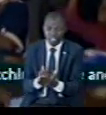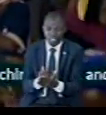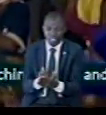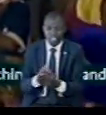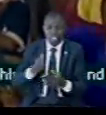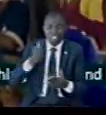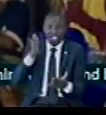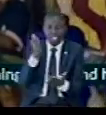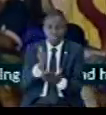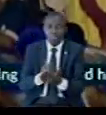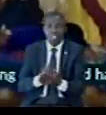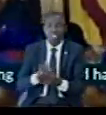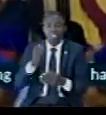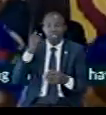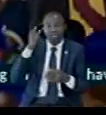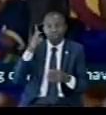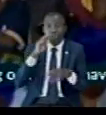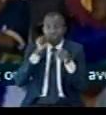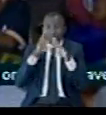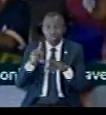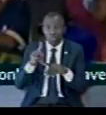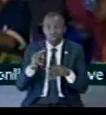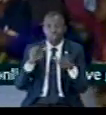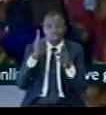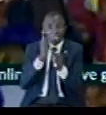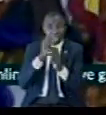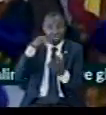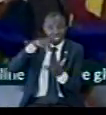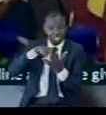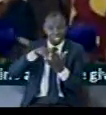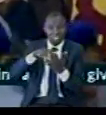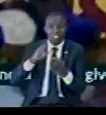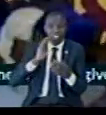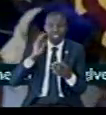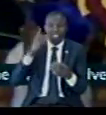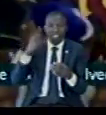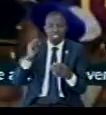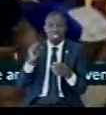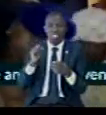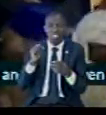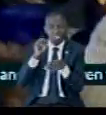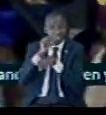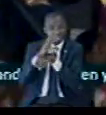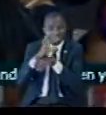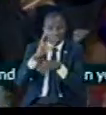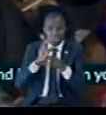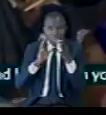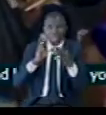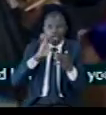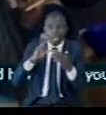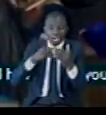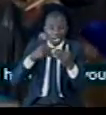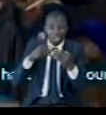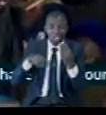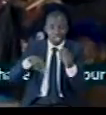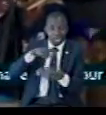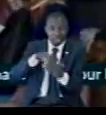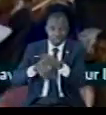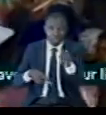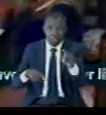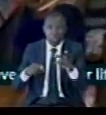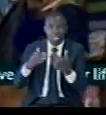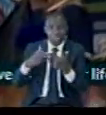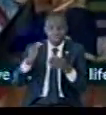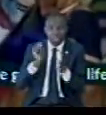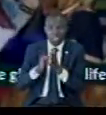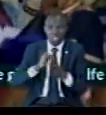Amen. God bless you. Keep on standing. Our counselors will attend to you there. And then after that, I'll come